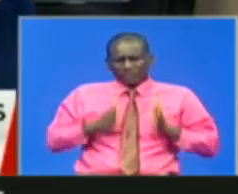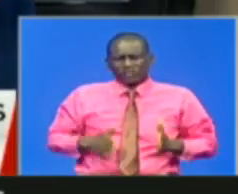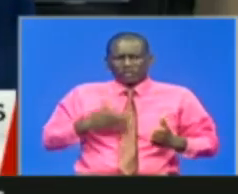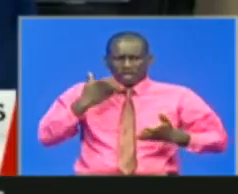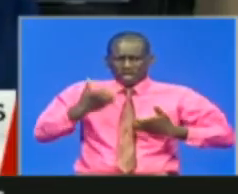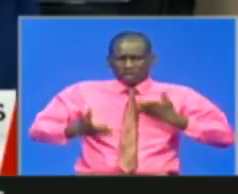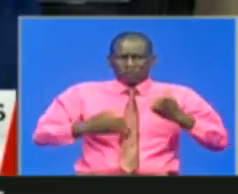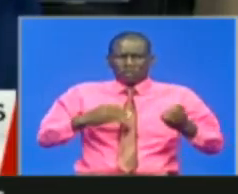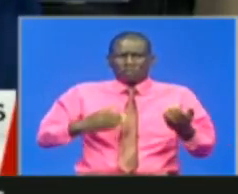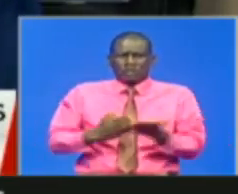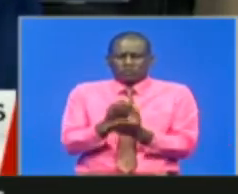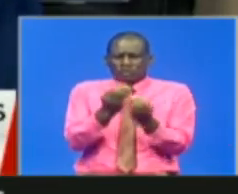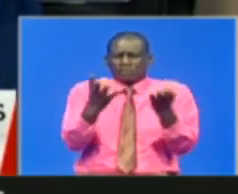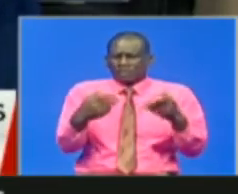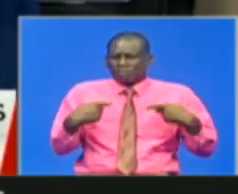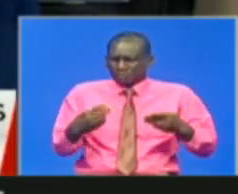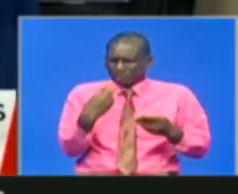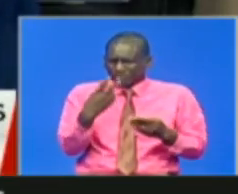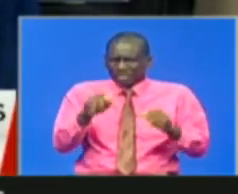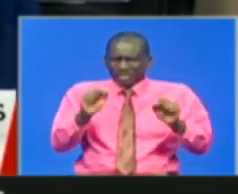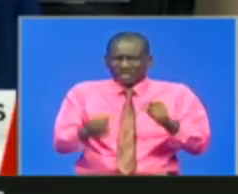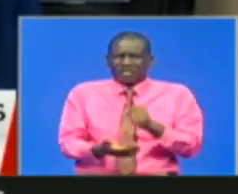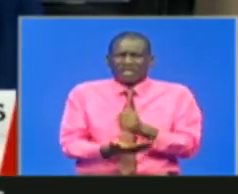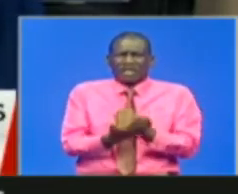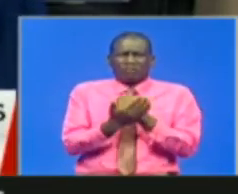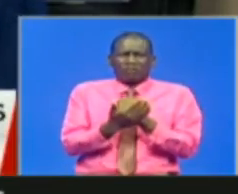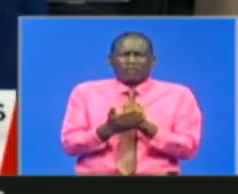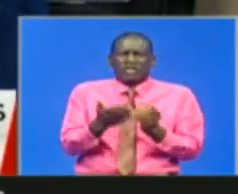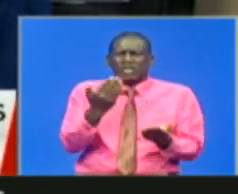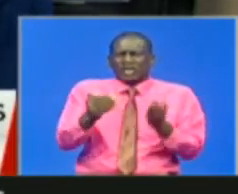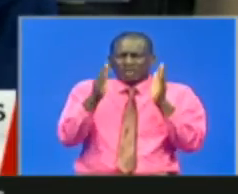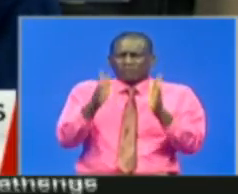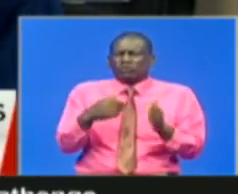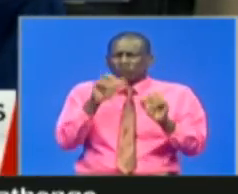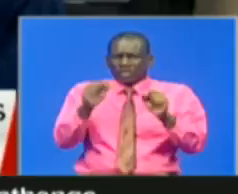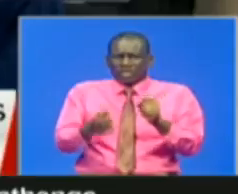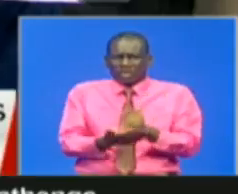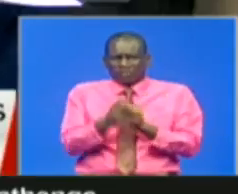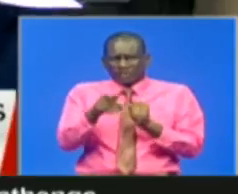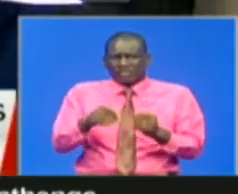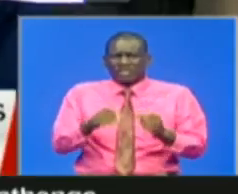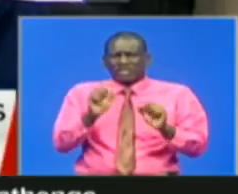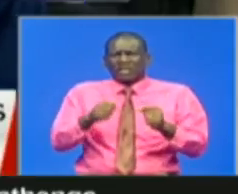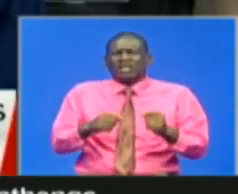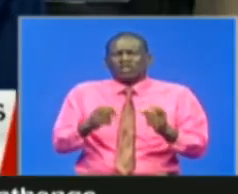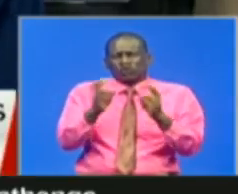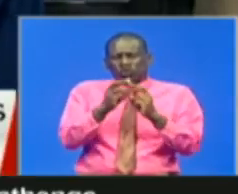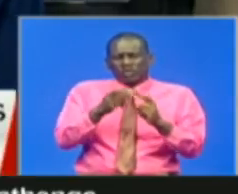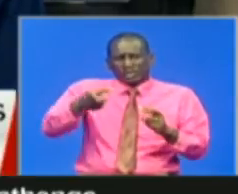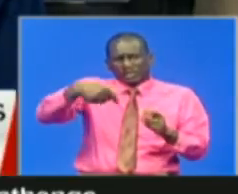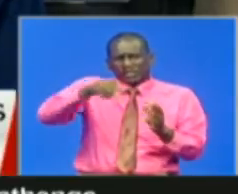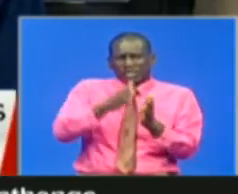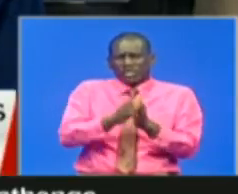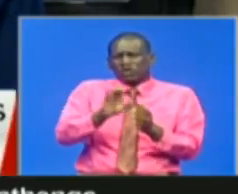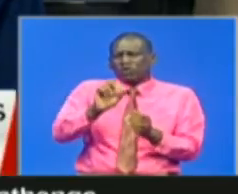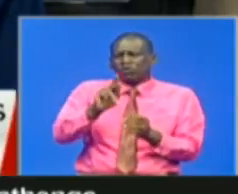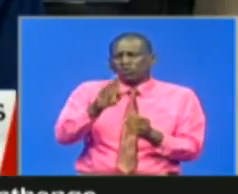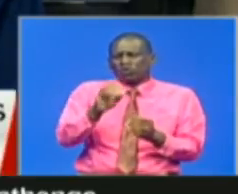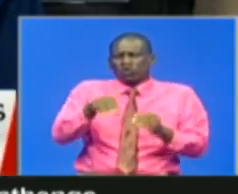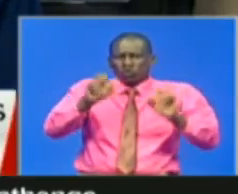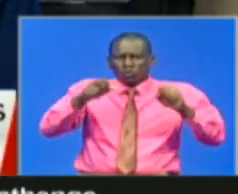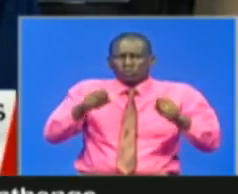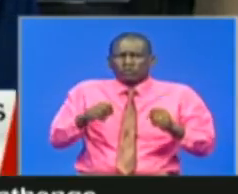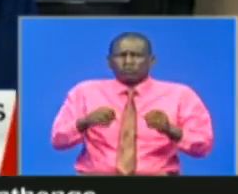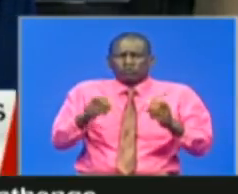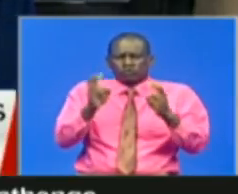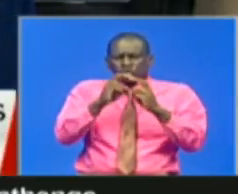And I'm sure many people are watching that can help. And so anyone who would be able to do that can reach out to us, and Okokusa will be able to get you